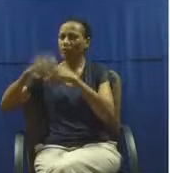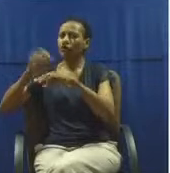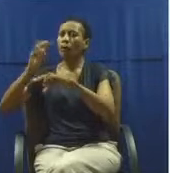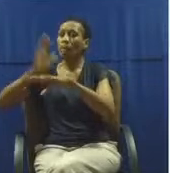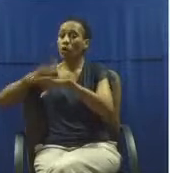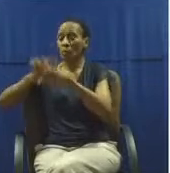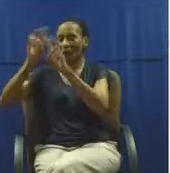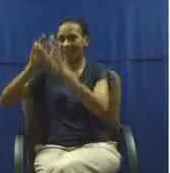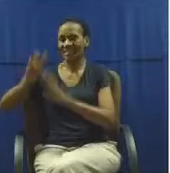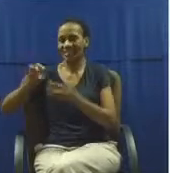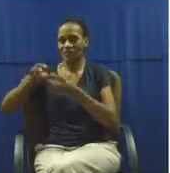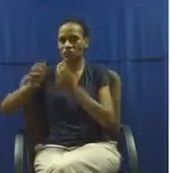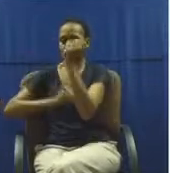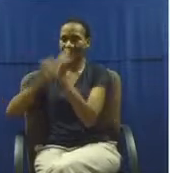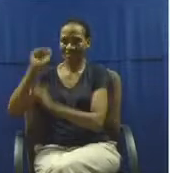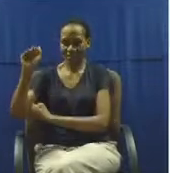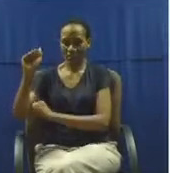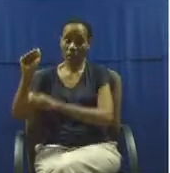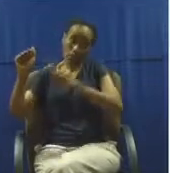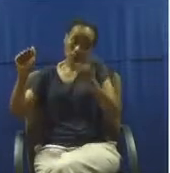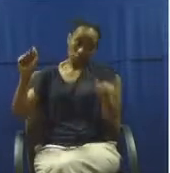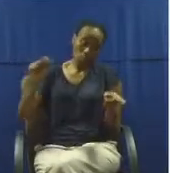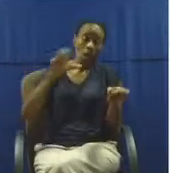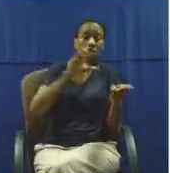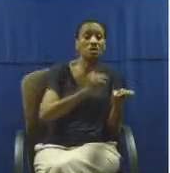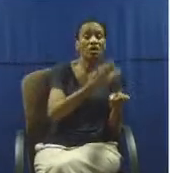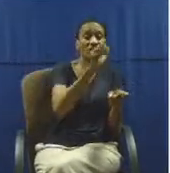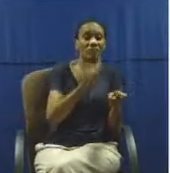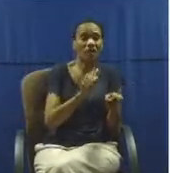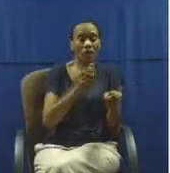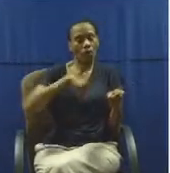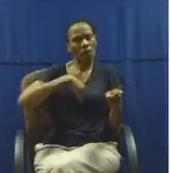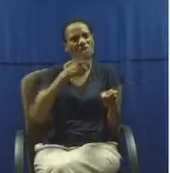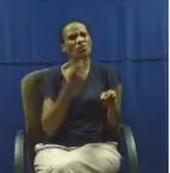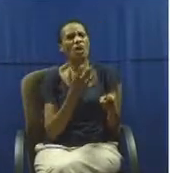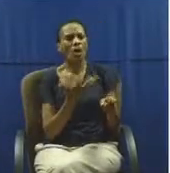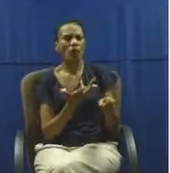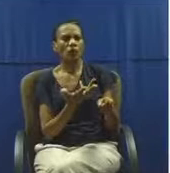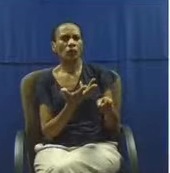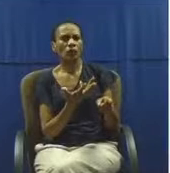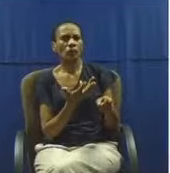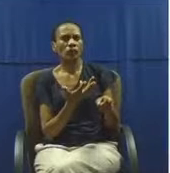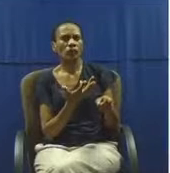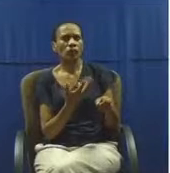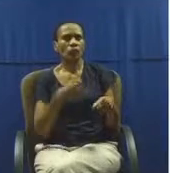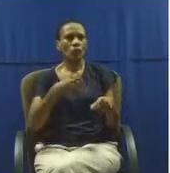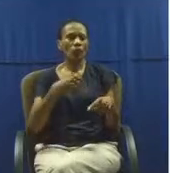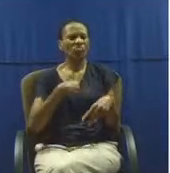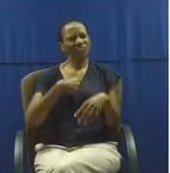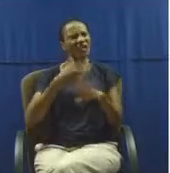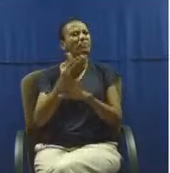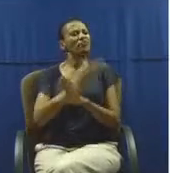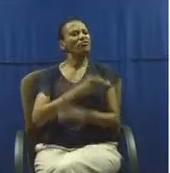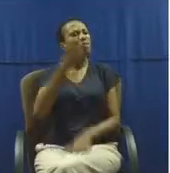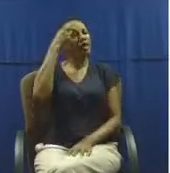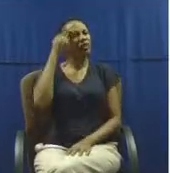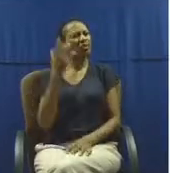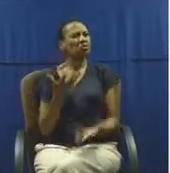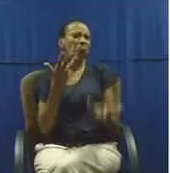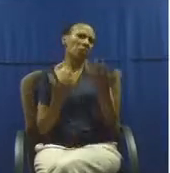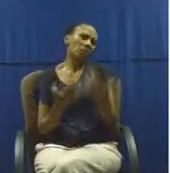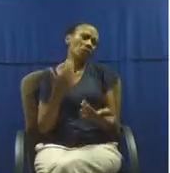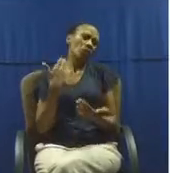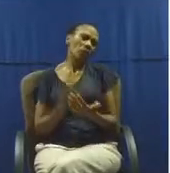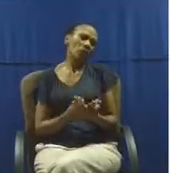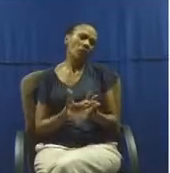power. In our case, that has been put to a stop, and one had thought that we would be able to